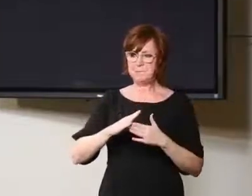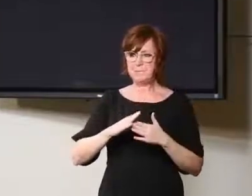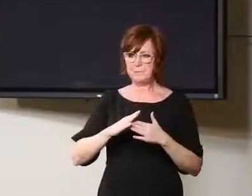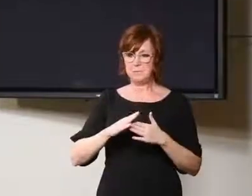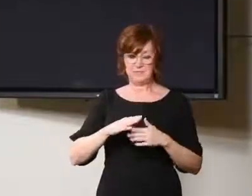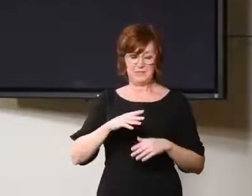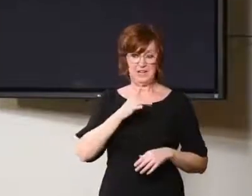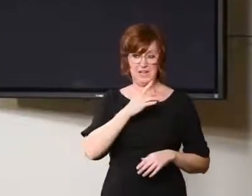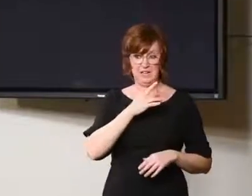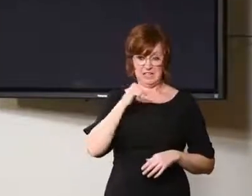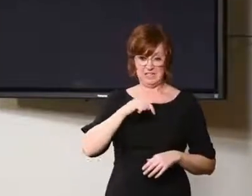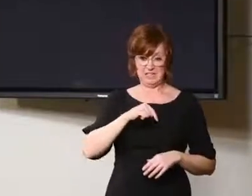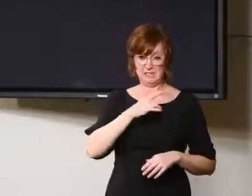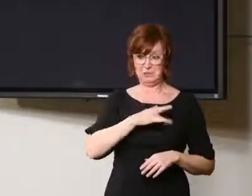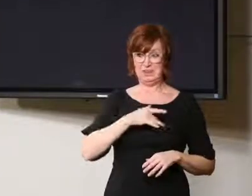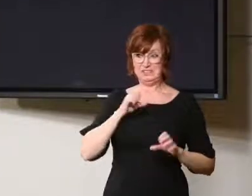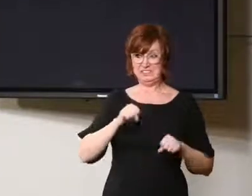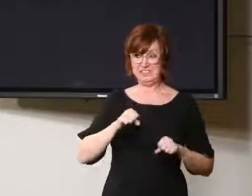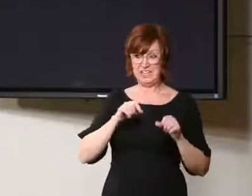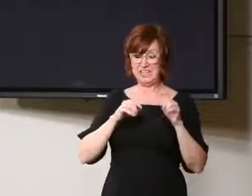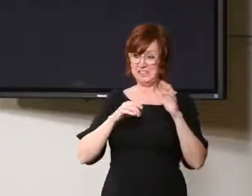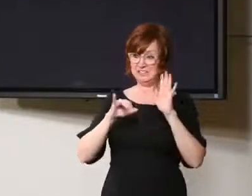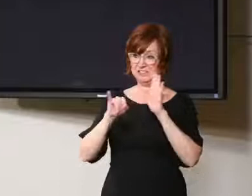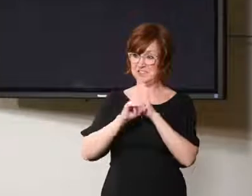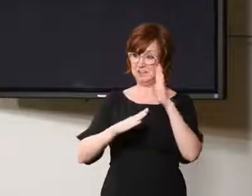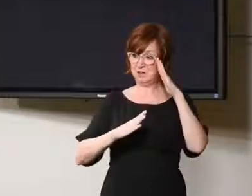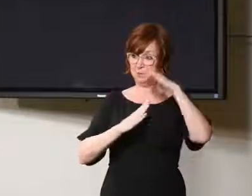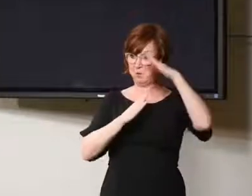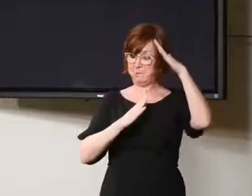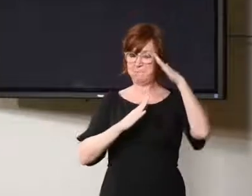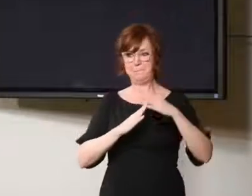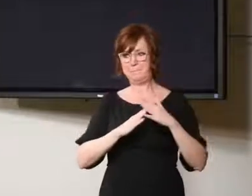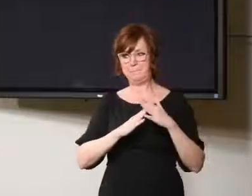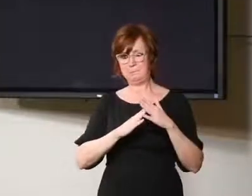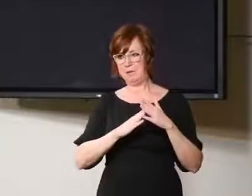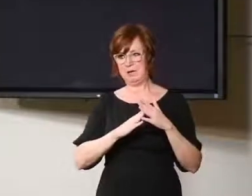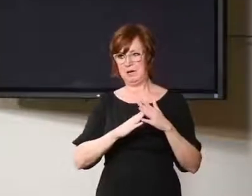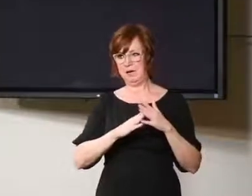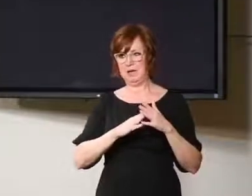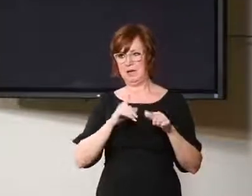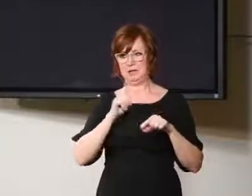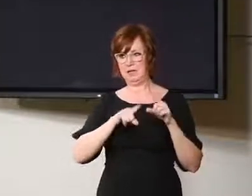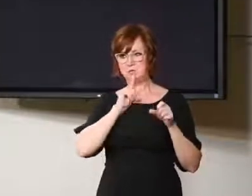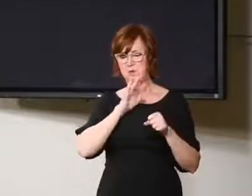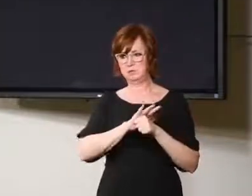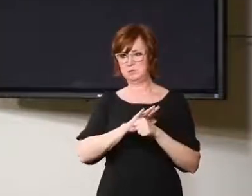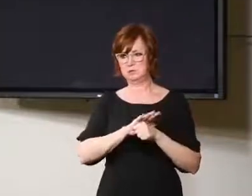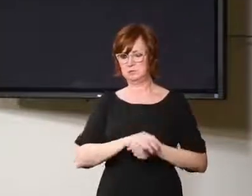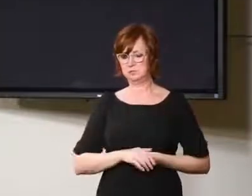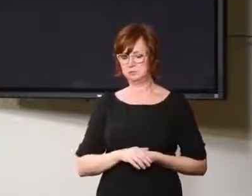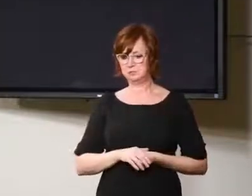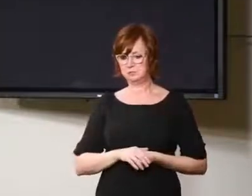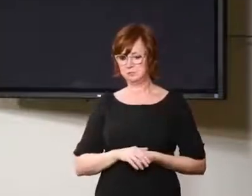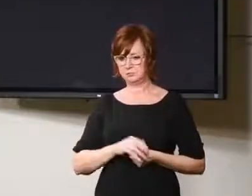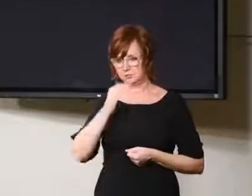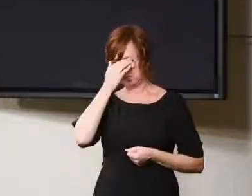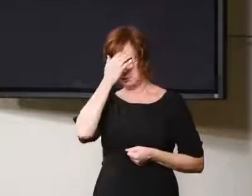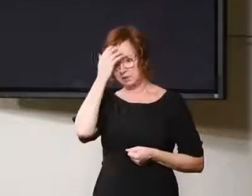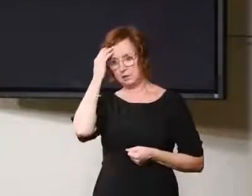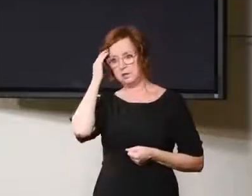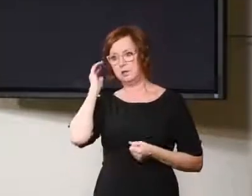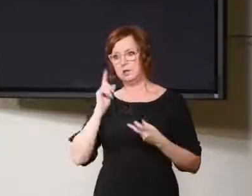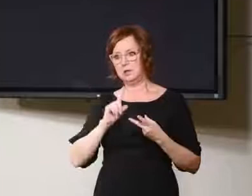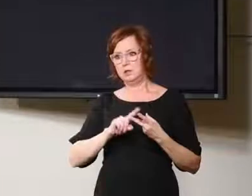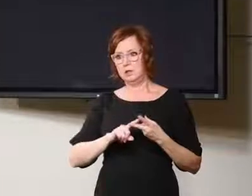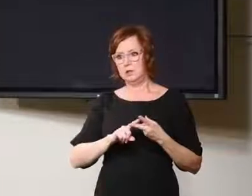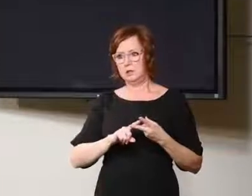yet as to saying this would be our peak date. I also see some modeling that is coming out with some different scenarios